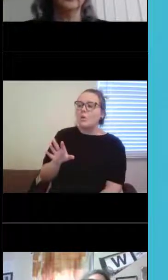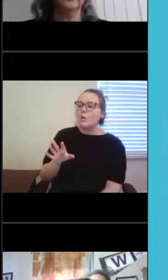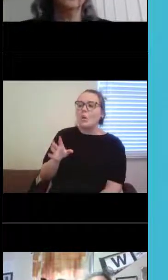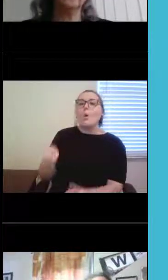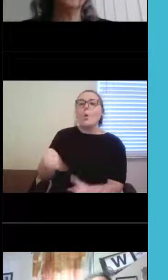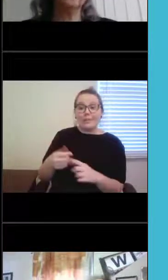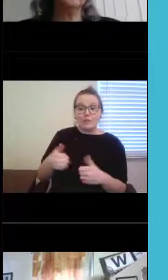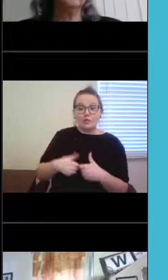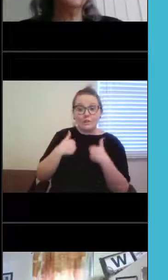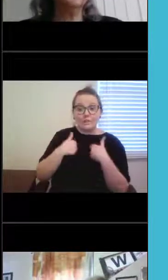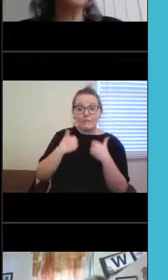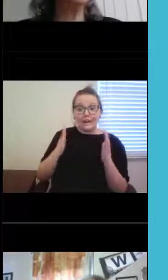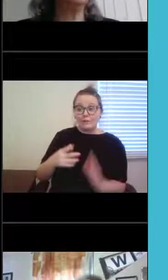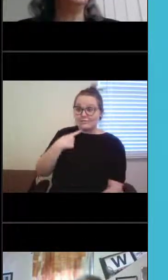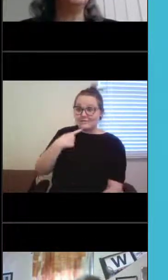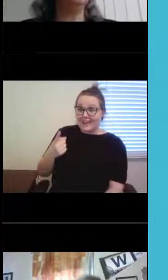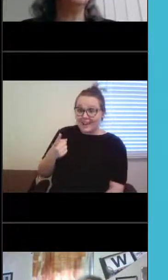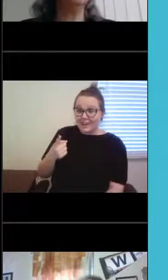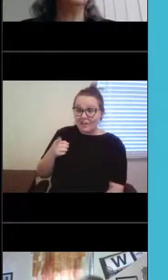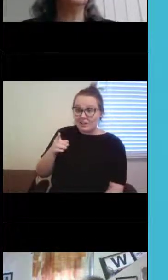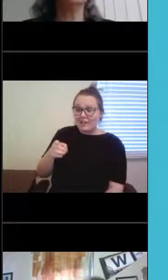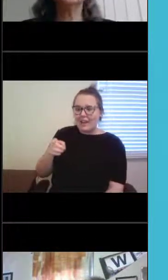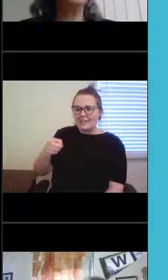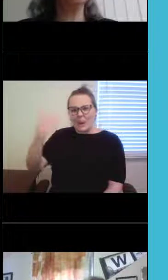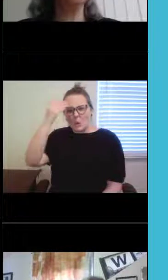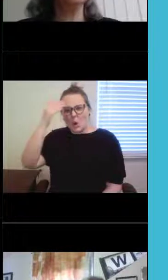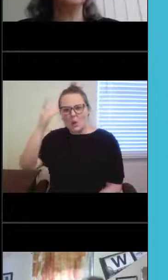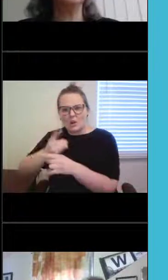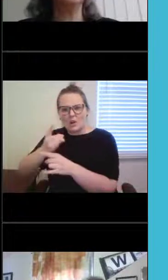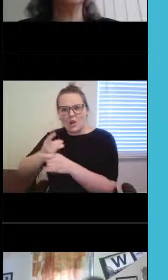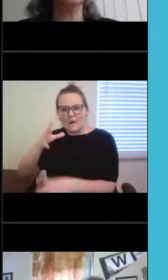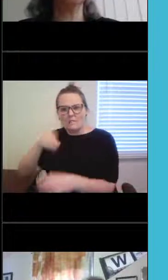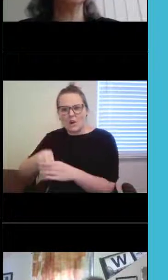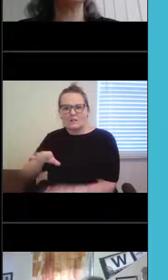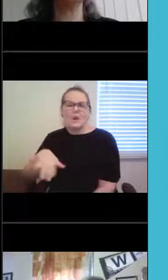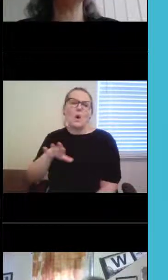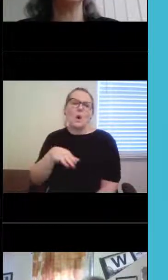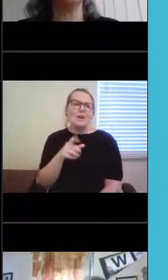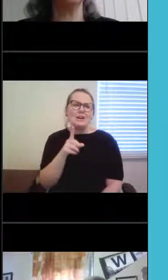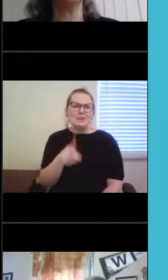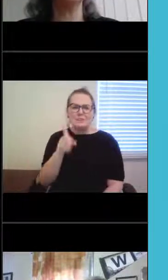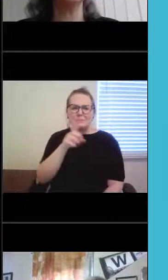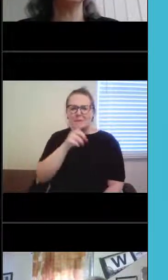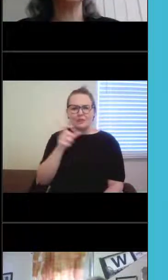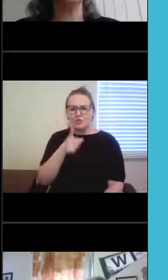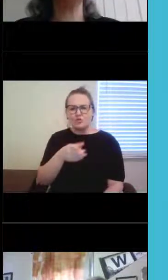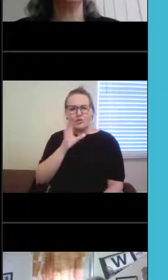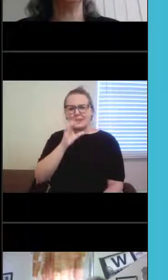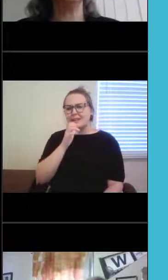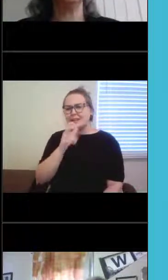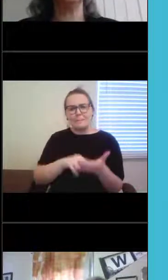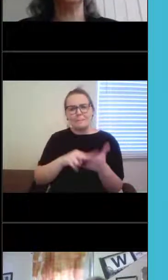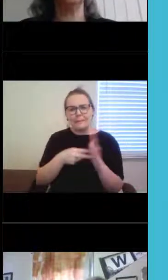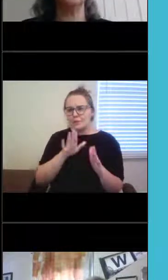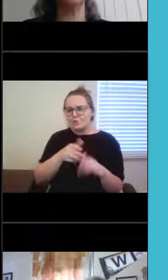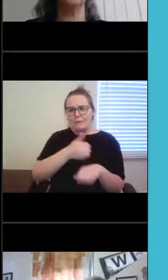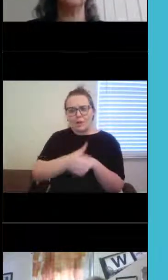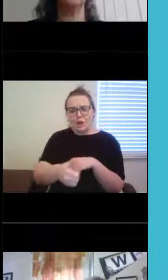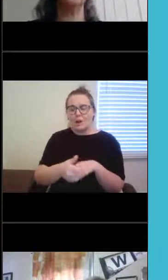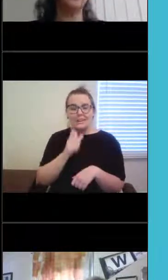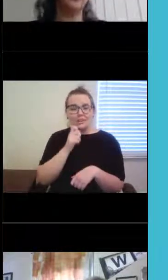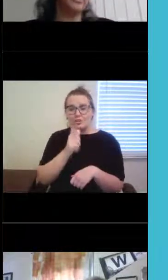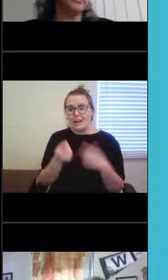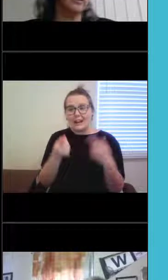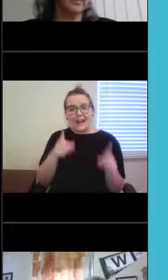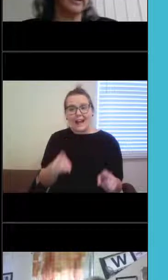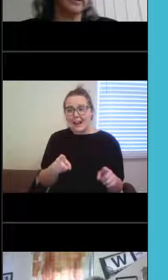involved. So an example would be, just because you were drinking, doesn't mean it's your fault, or this shouldn't have happened to you just because you were